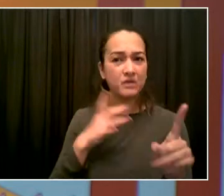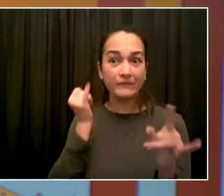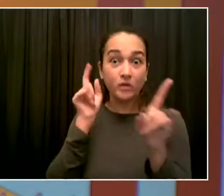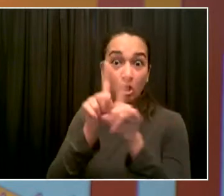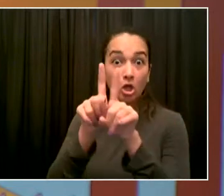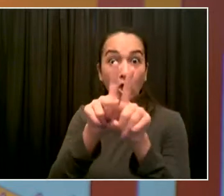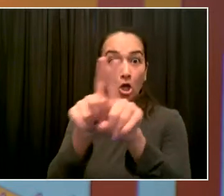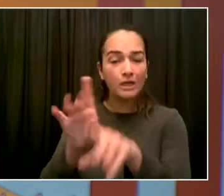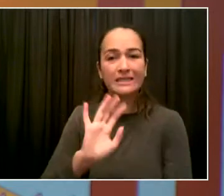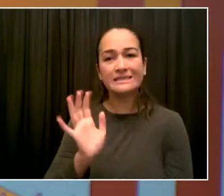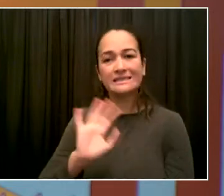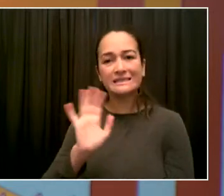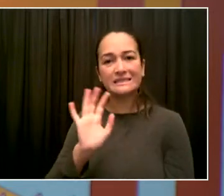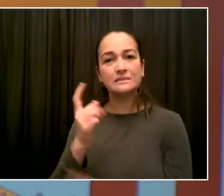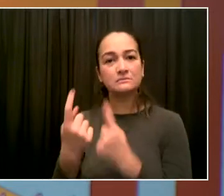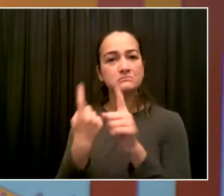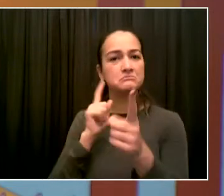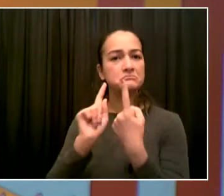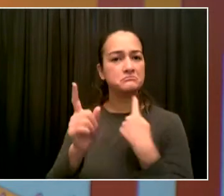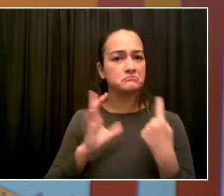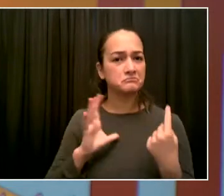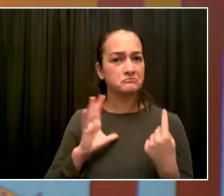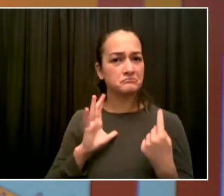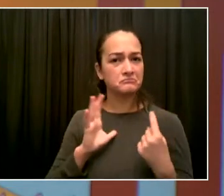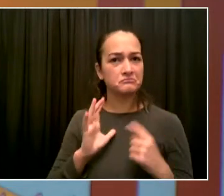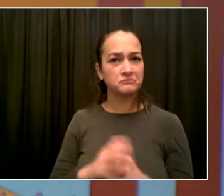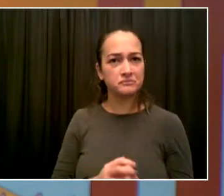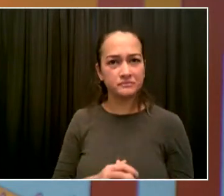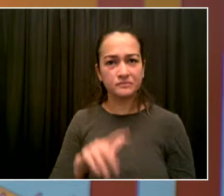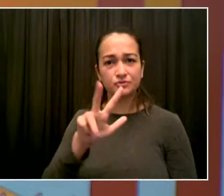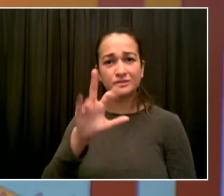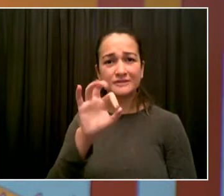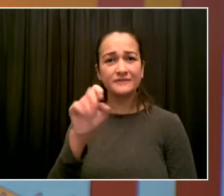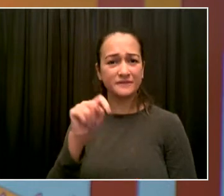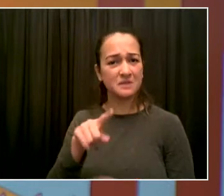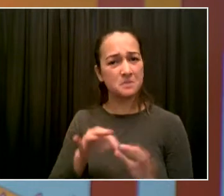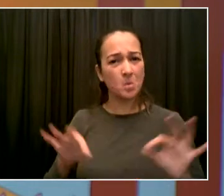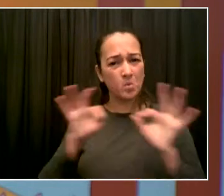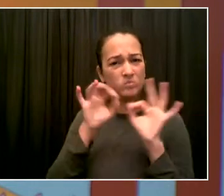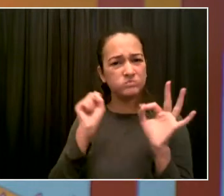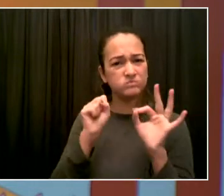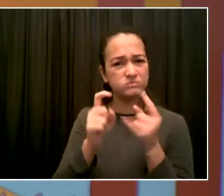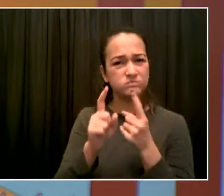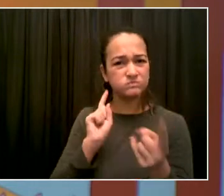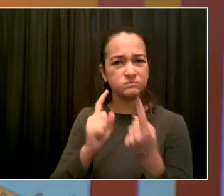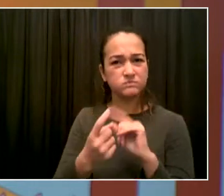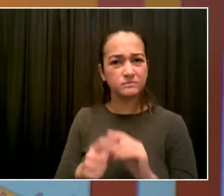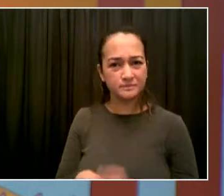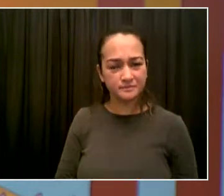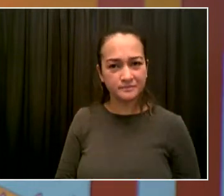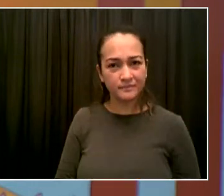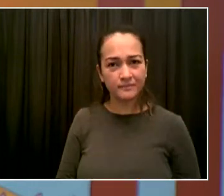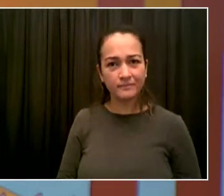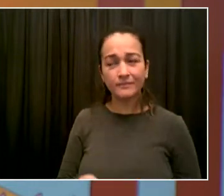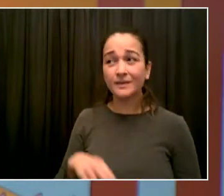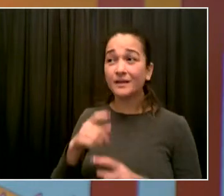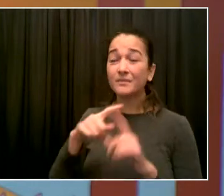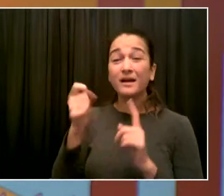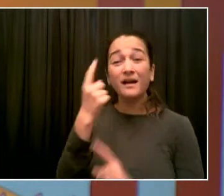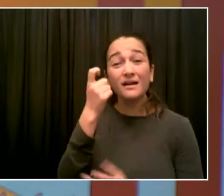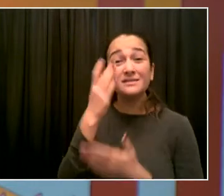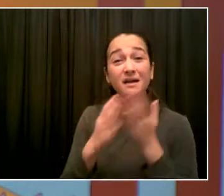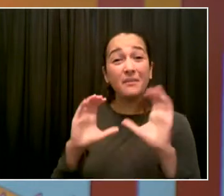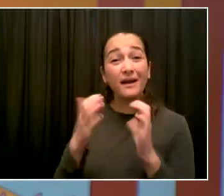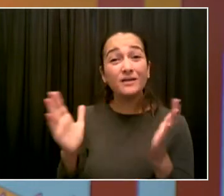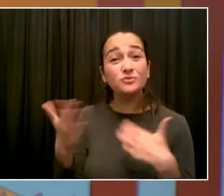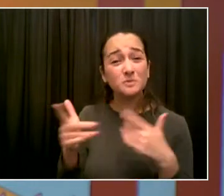intend to keep to the maximum extent possible to that 3 feet standard. The bottom line here, though, is